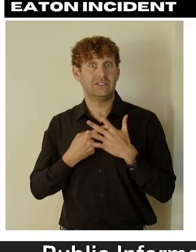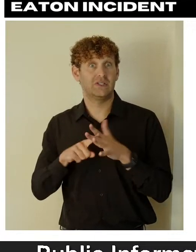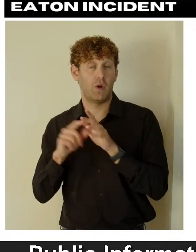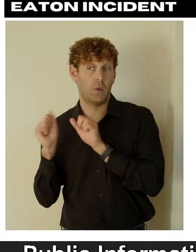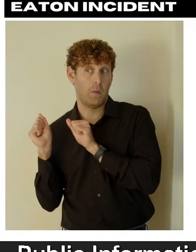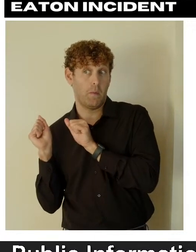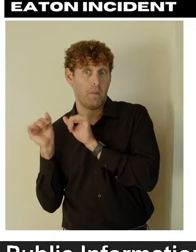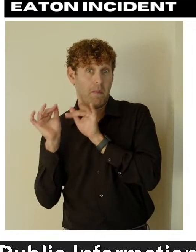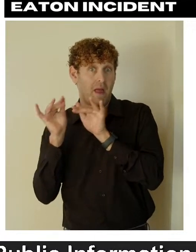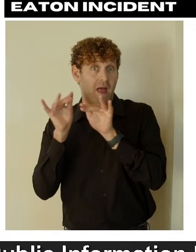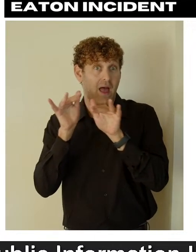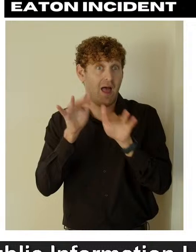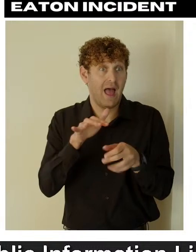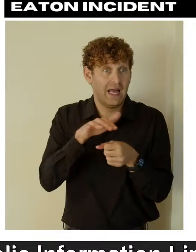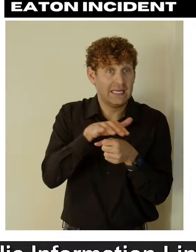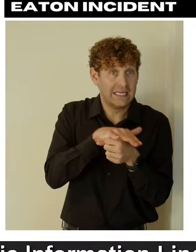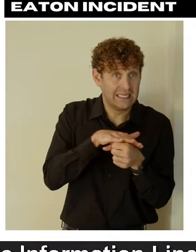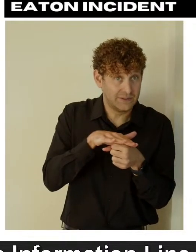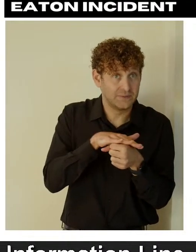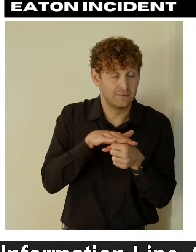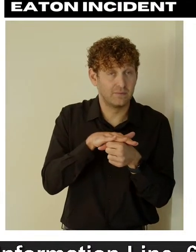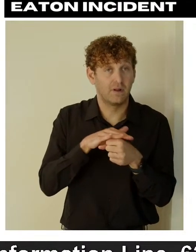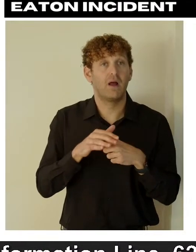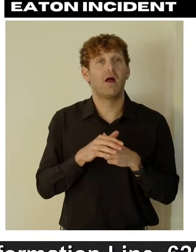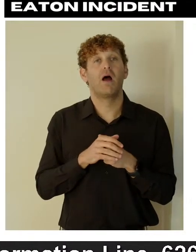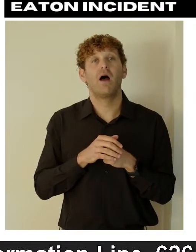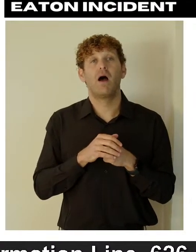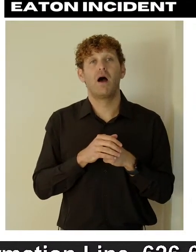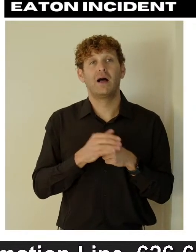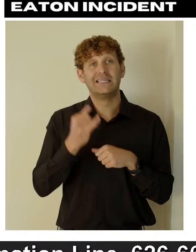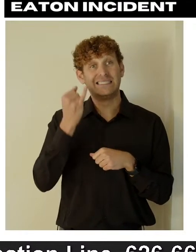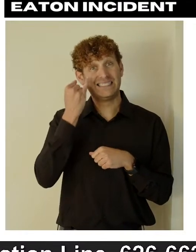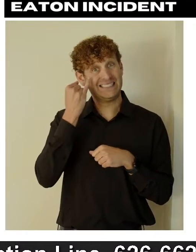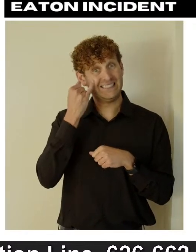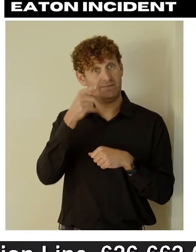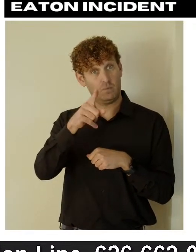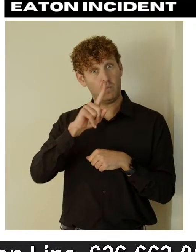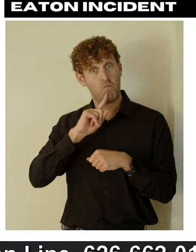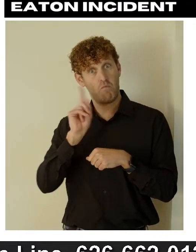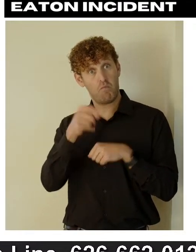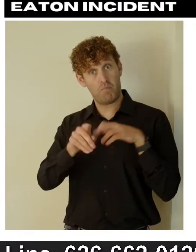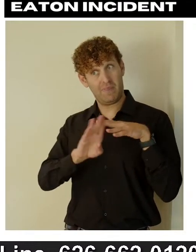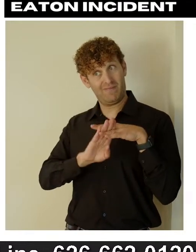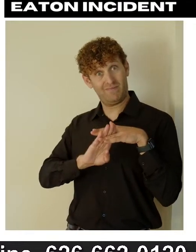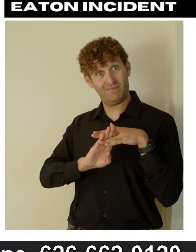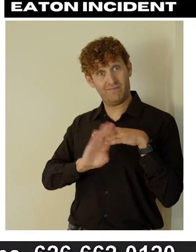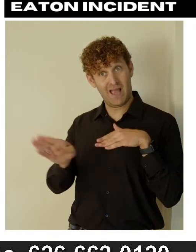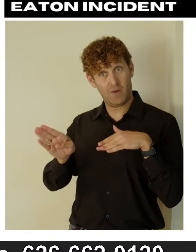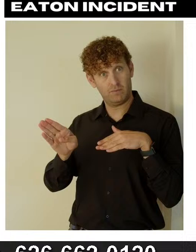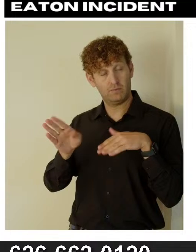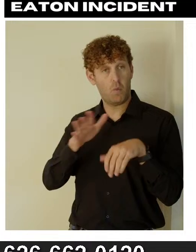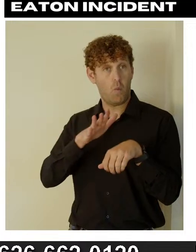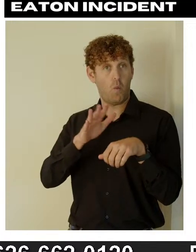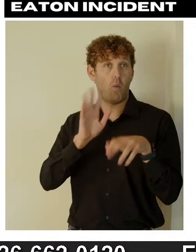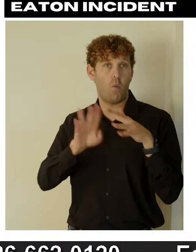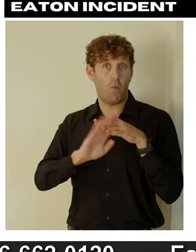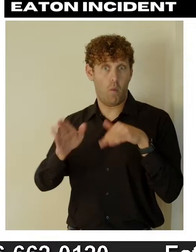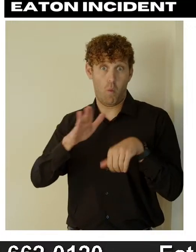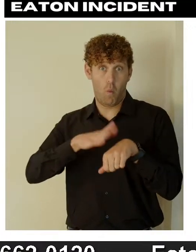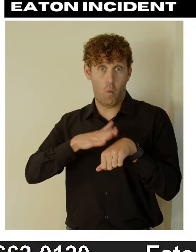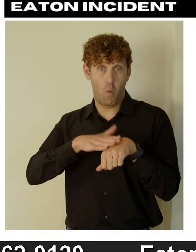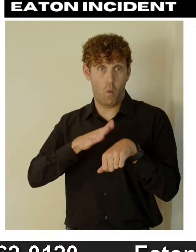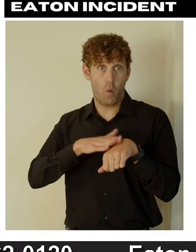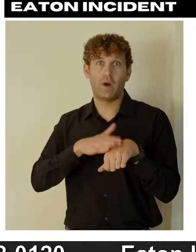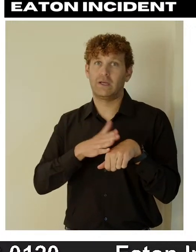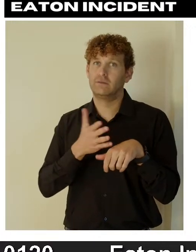areas. If you get an evacuation warning, we ask that you leave immediately. It's best to be